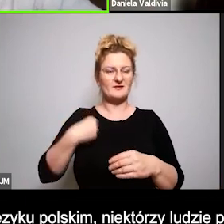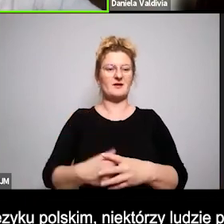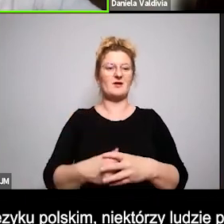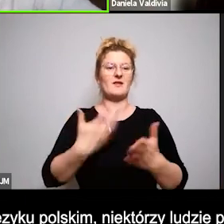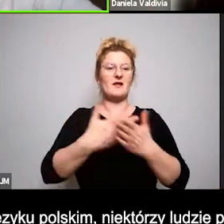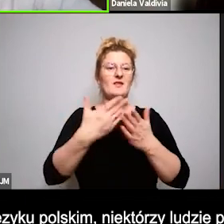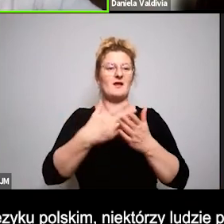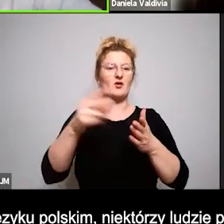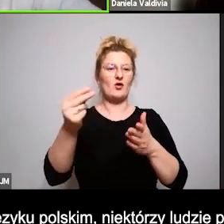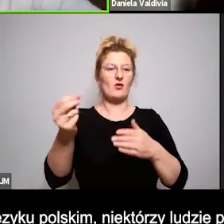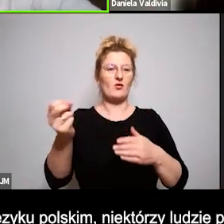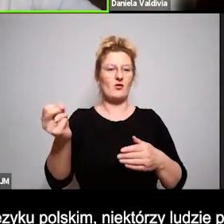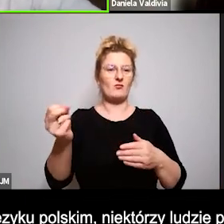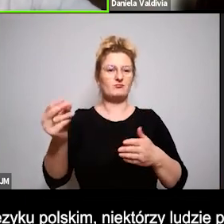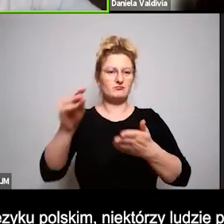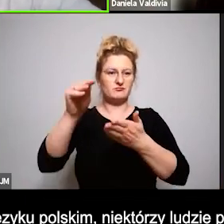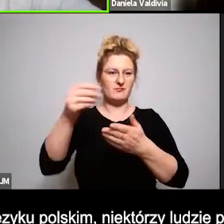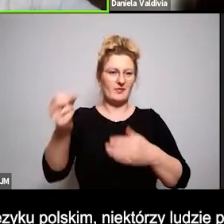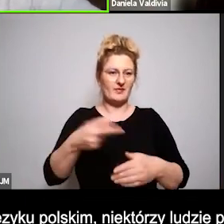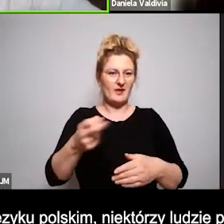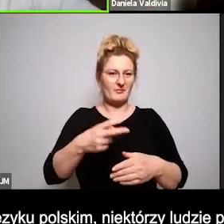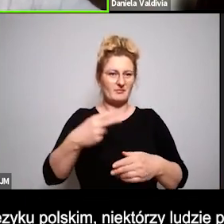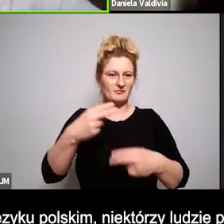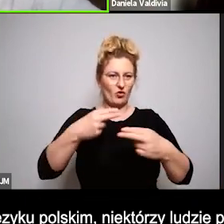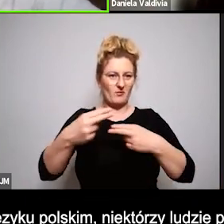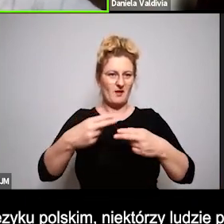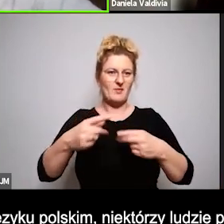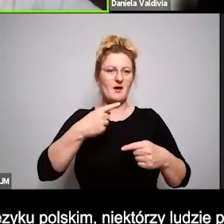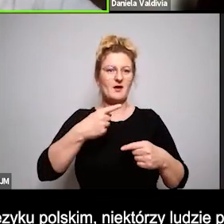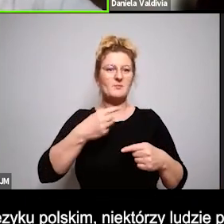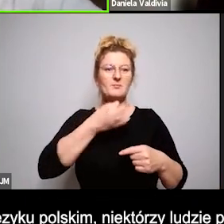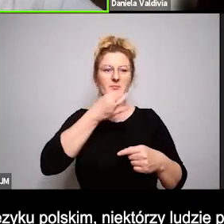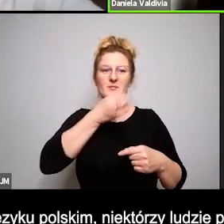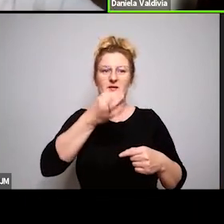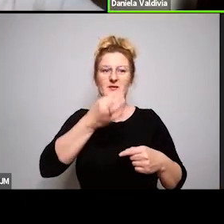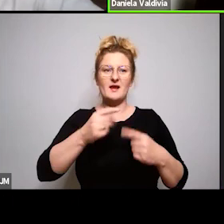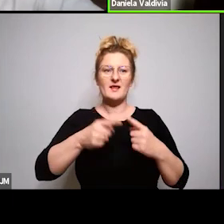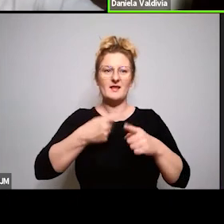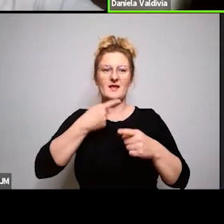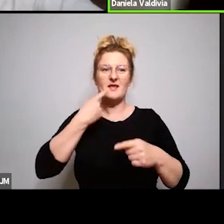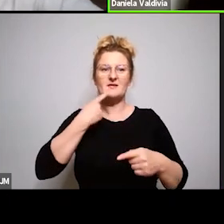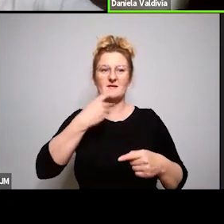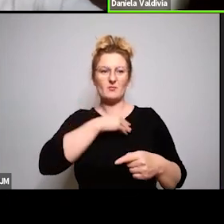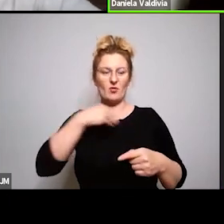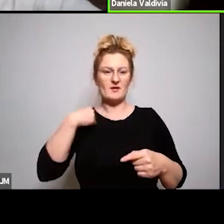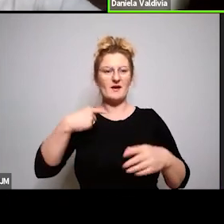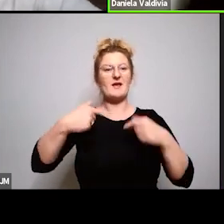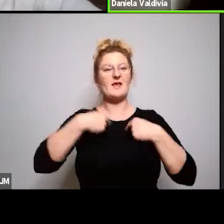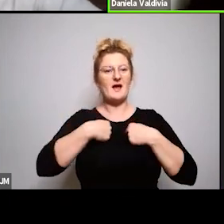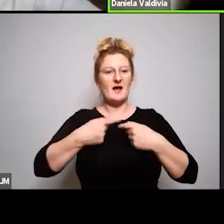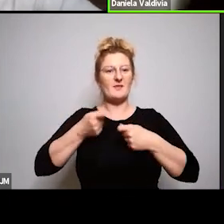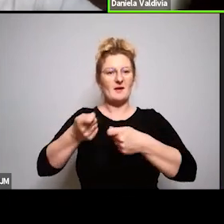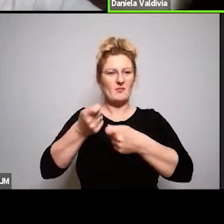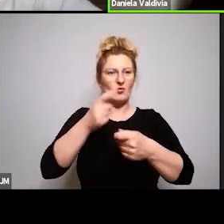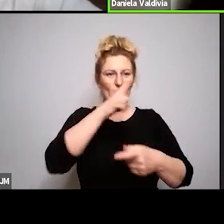statement in Polish, so that the people can write in Polish. That's really, really nice.